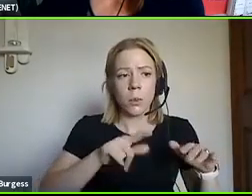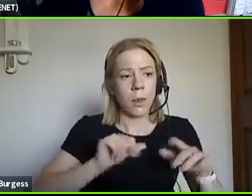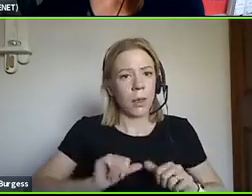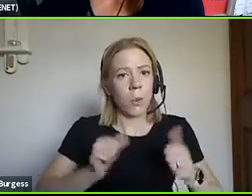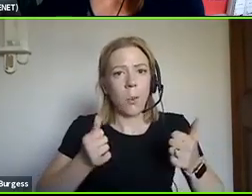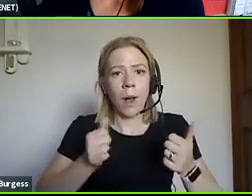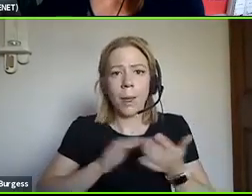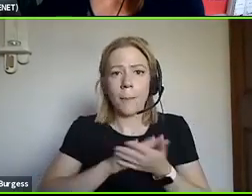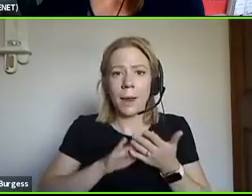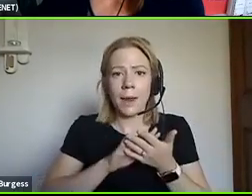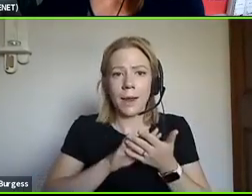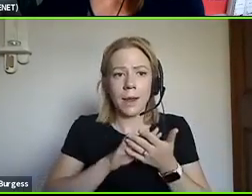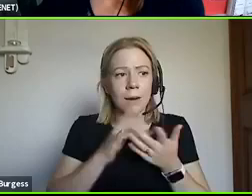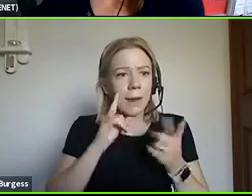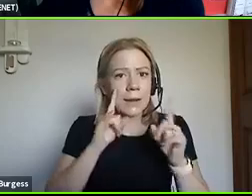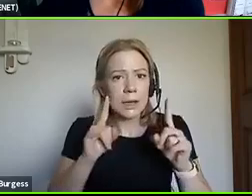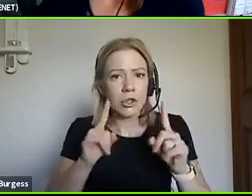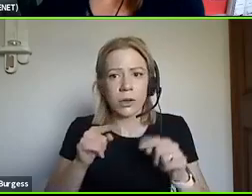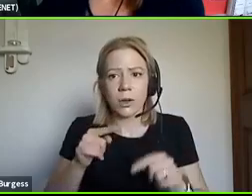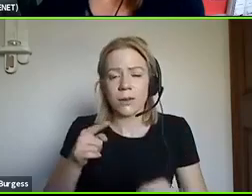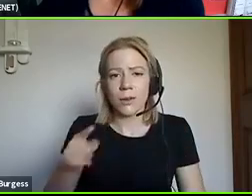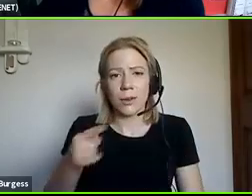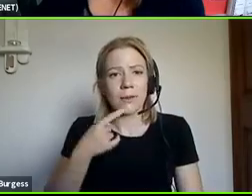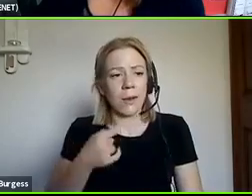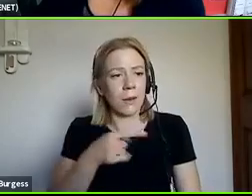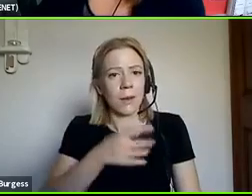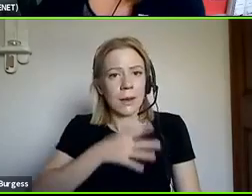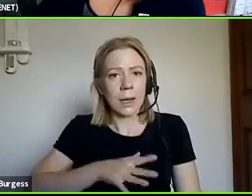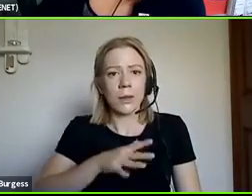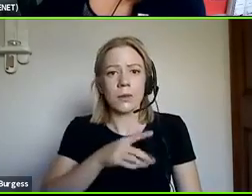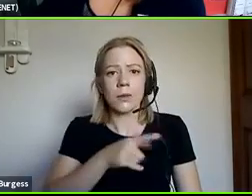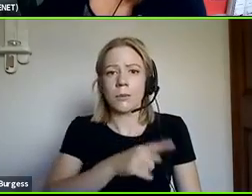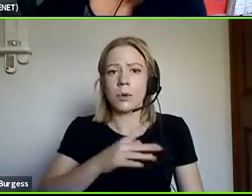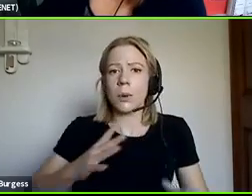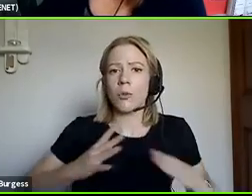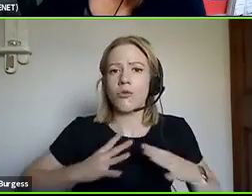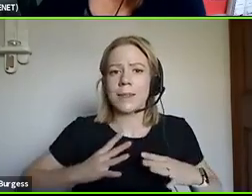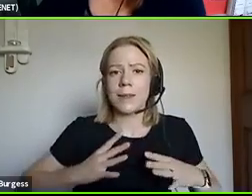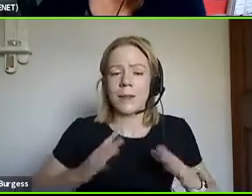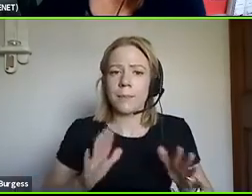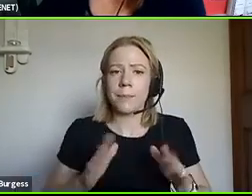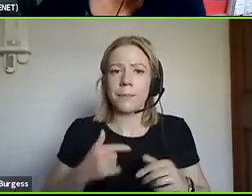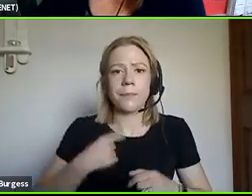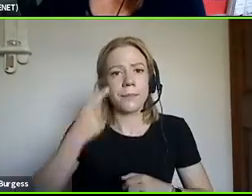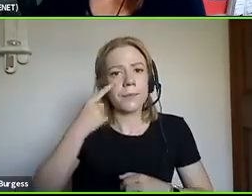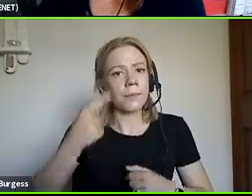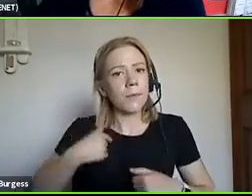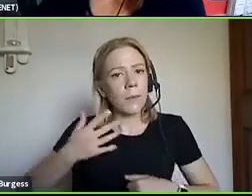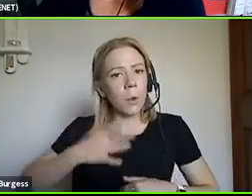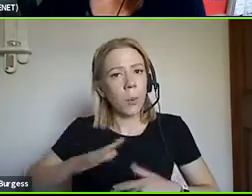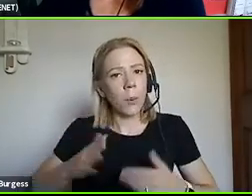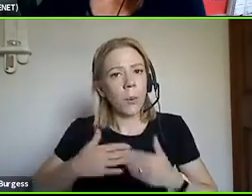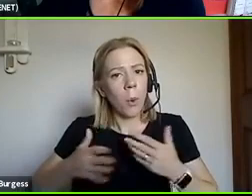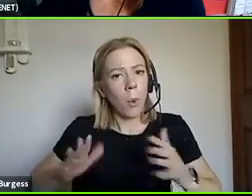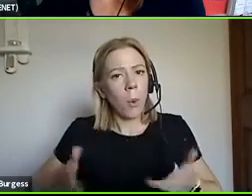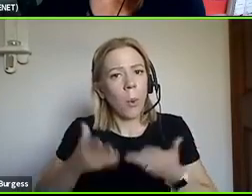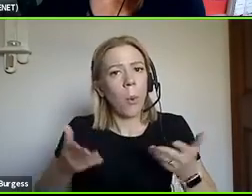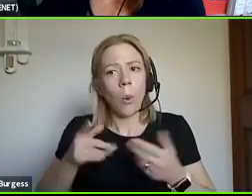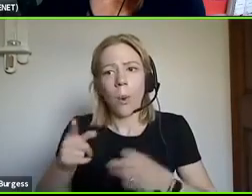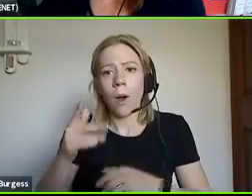intention to help children to be more ready. But I think that we're promoting more of a push up of